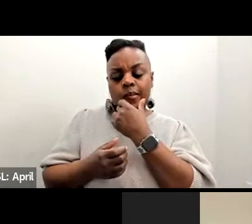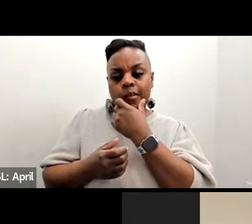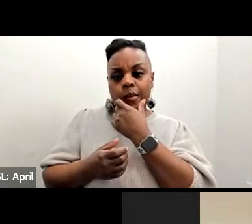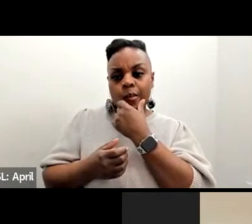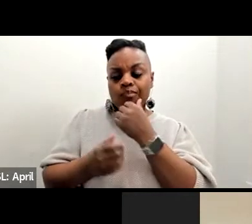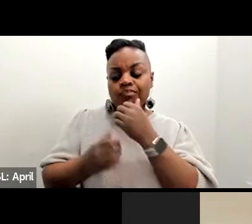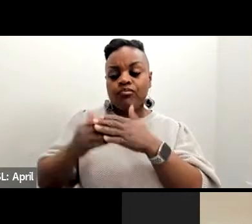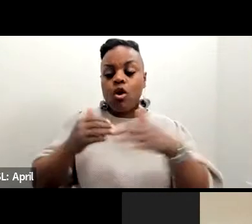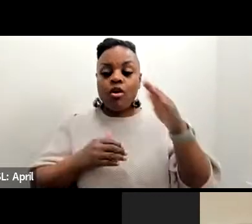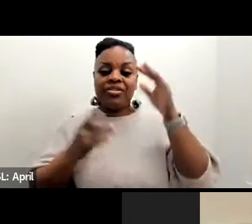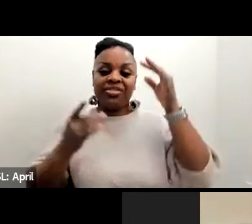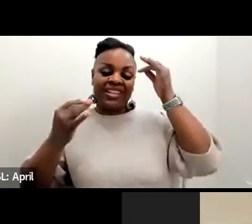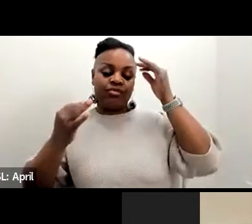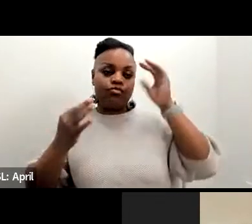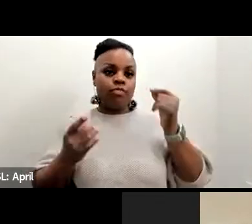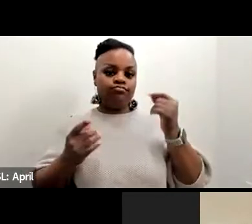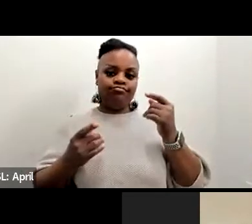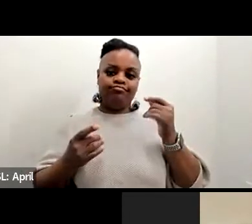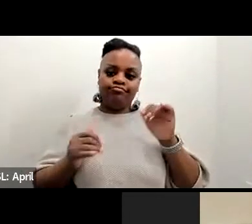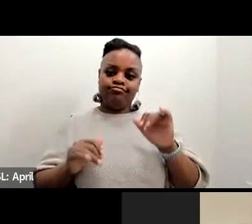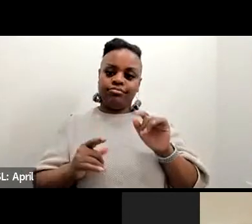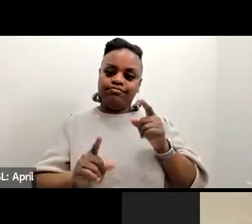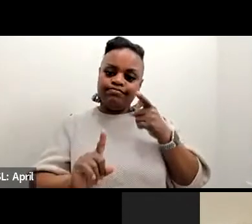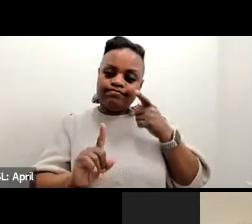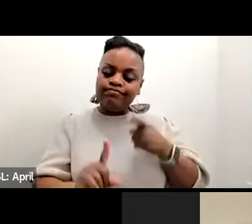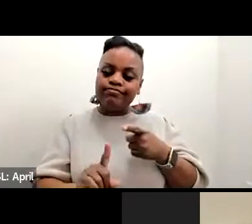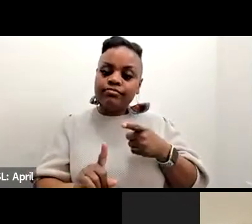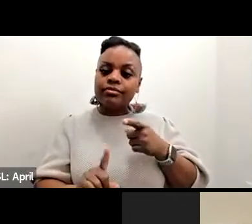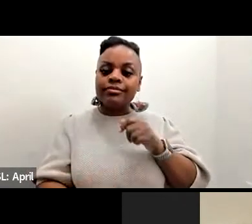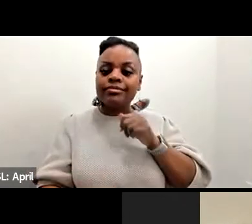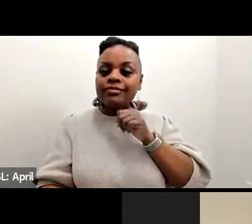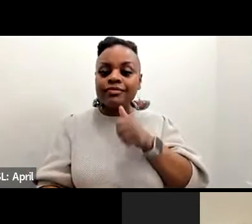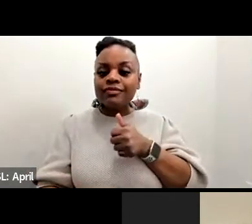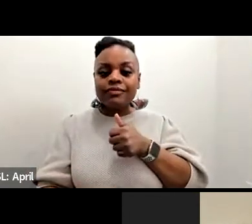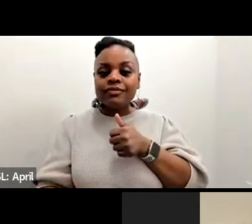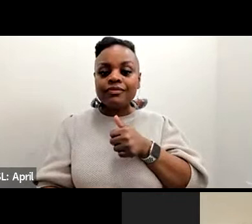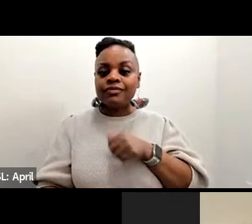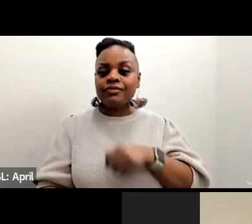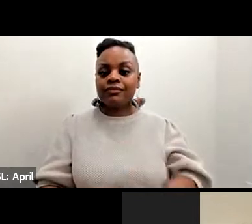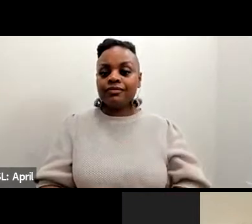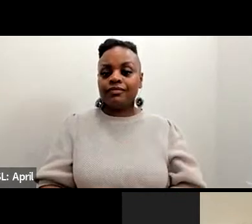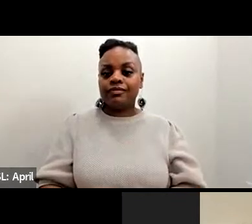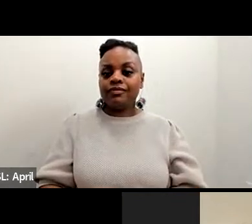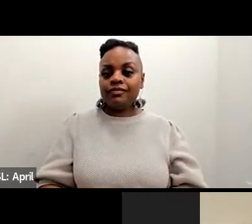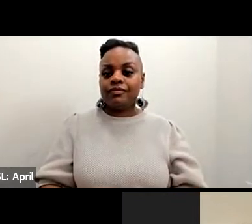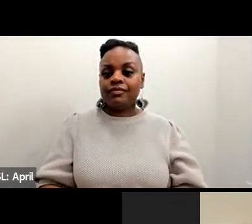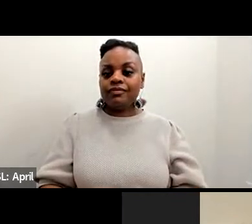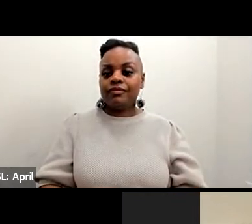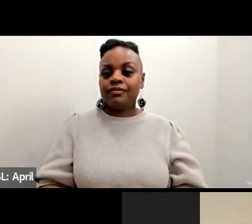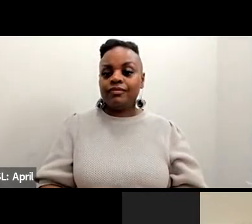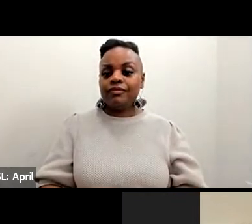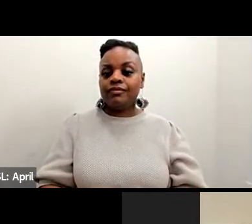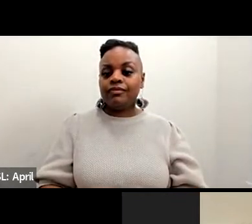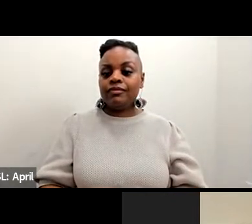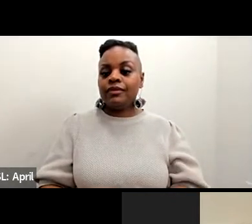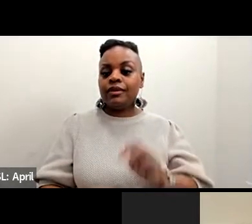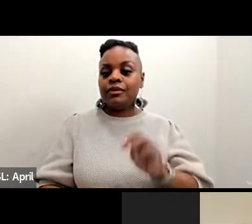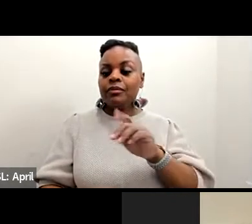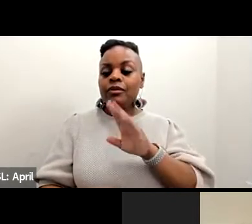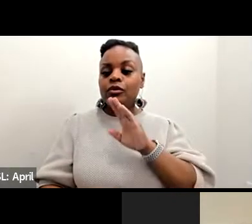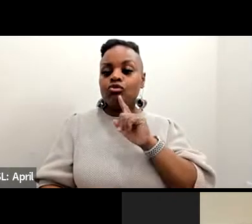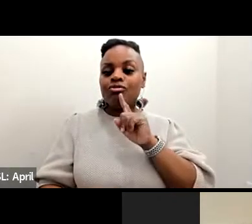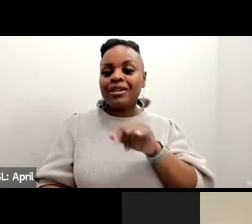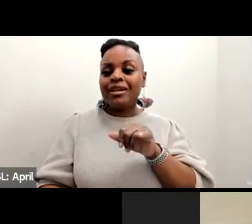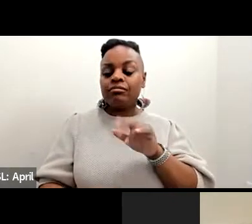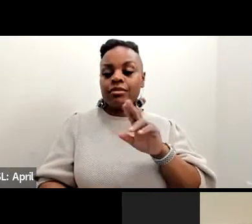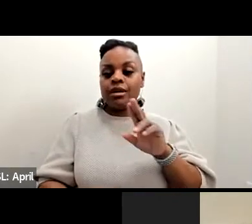within the context of the national liberation movement in Egypt, within the imperial and colonial state